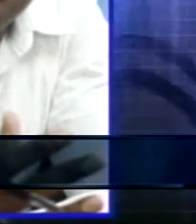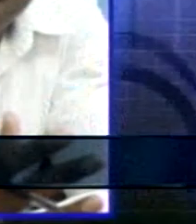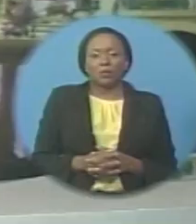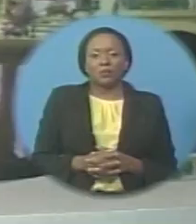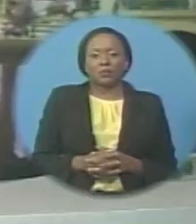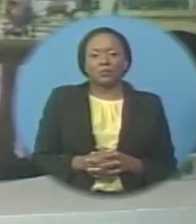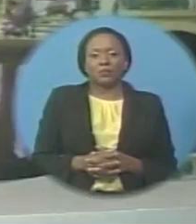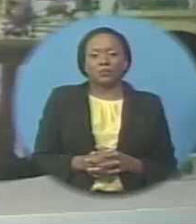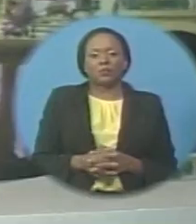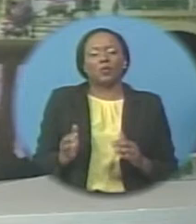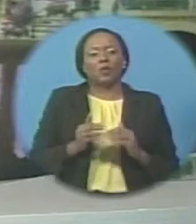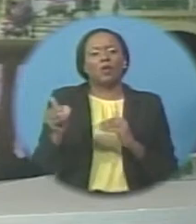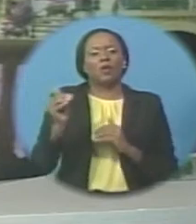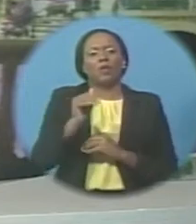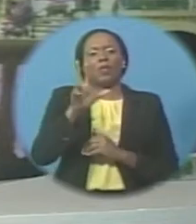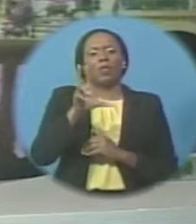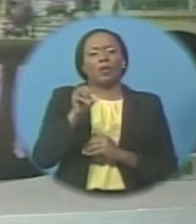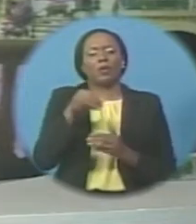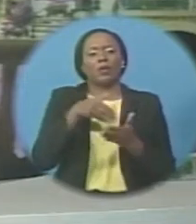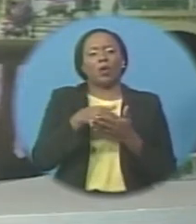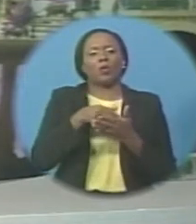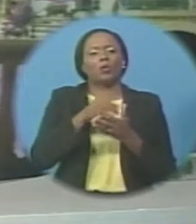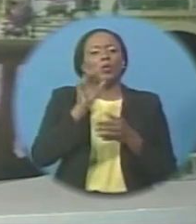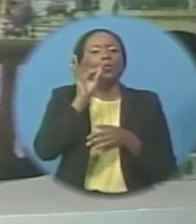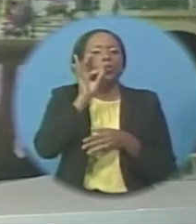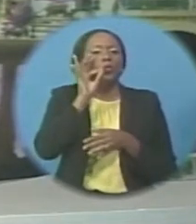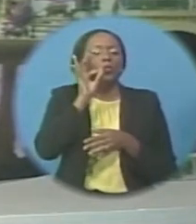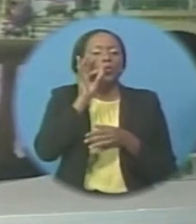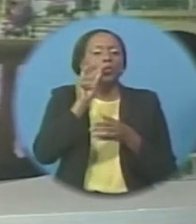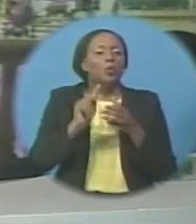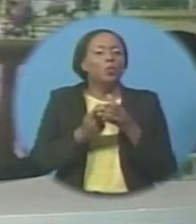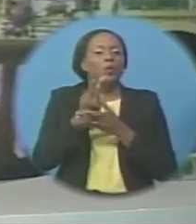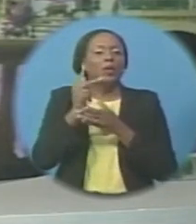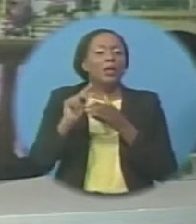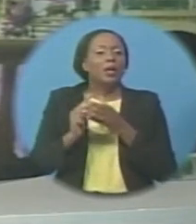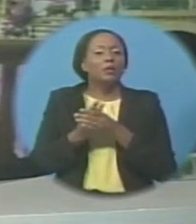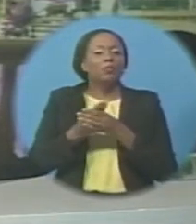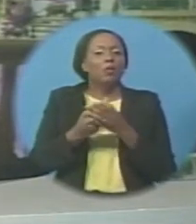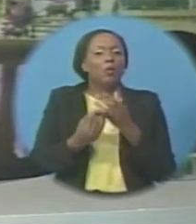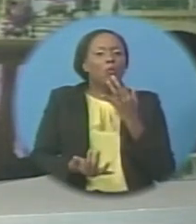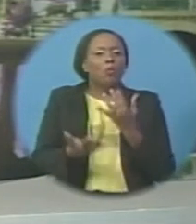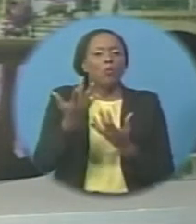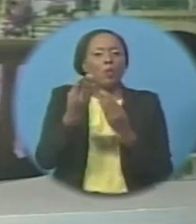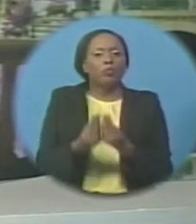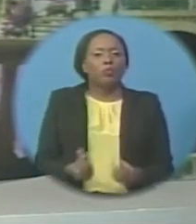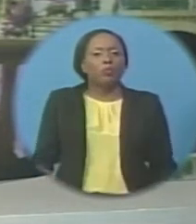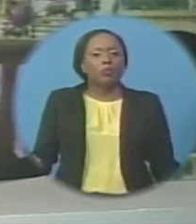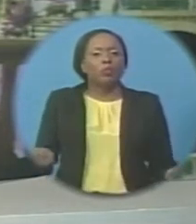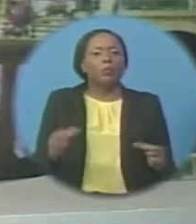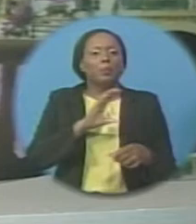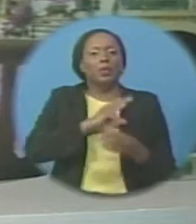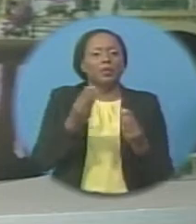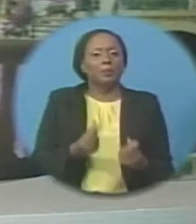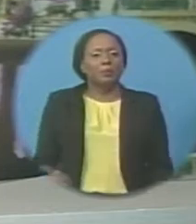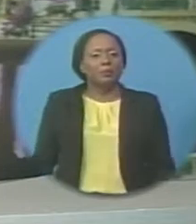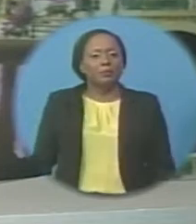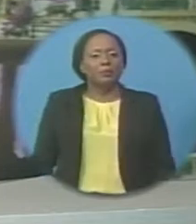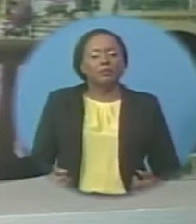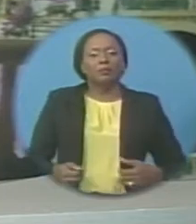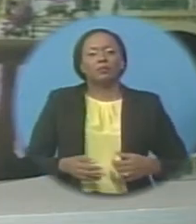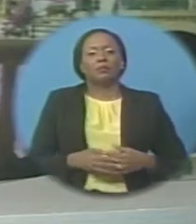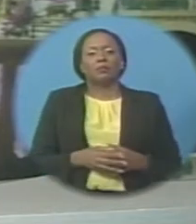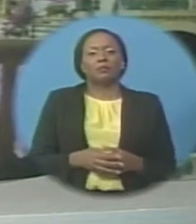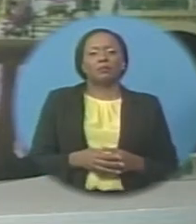November. Over 30,000 marijuana plants were burnt by police in their latest drug destruction exercise. Public